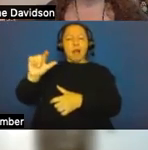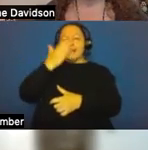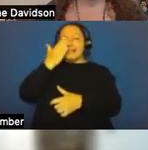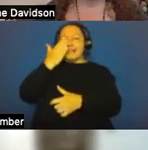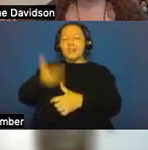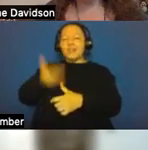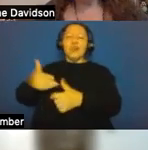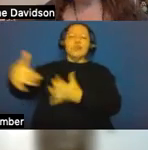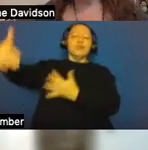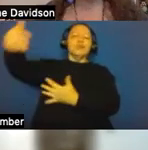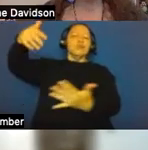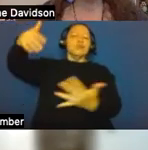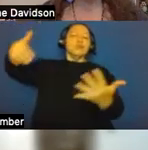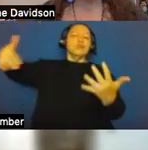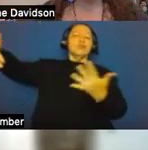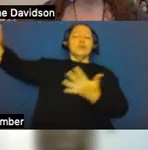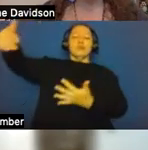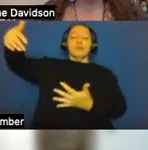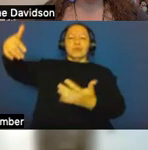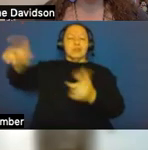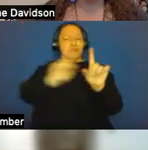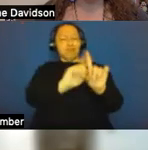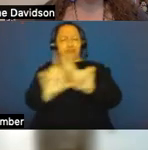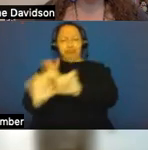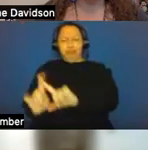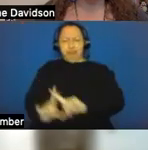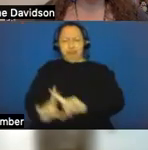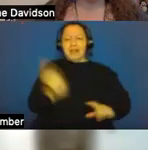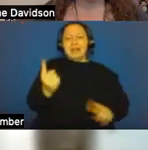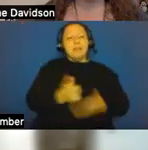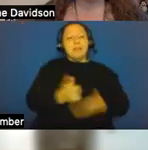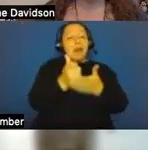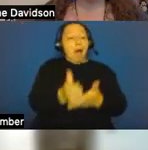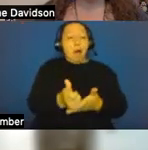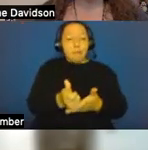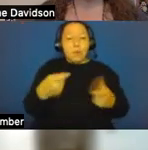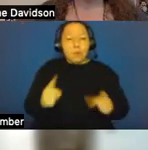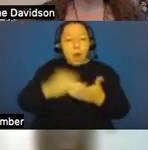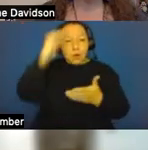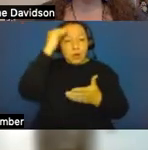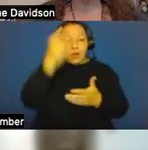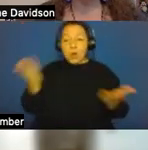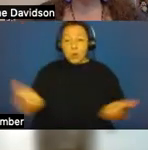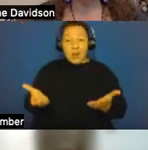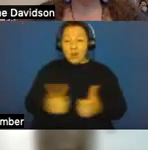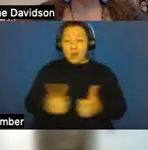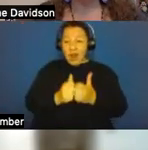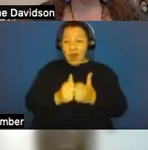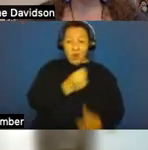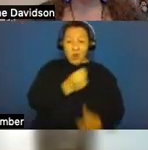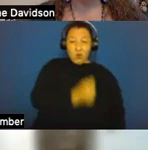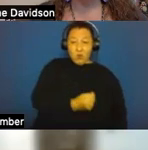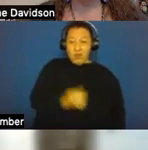all this information. Because, we're together Tuesdays and Thursdays for 4 hours for a month,